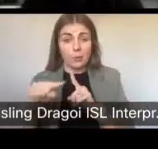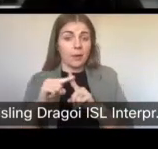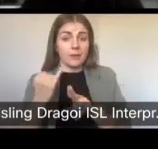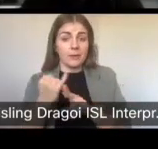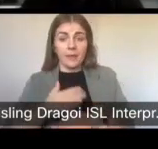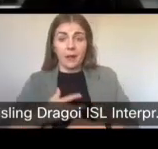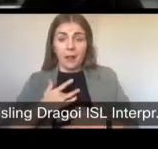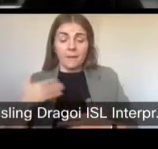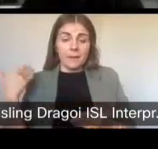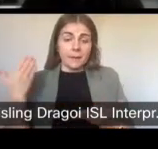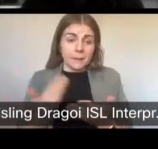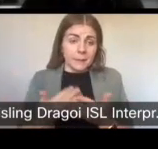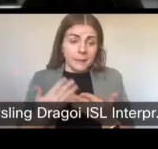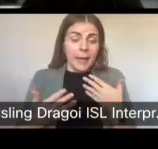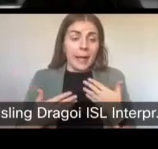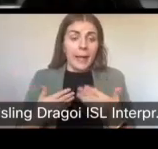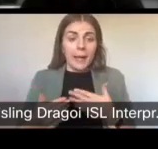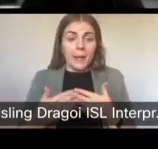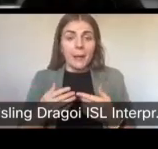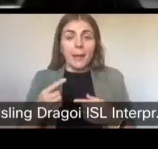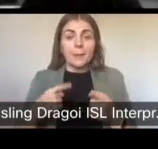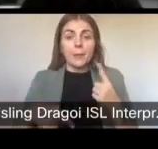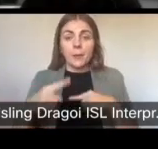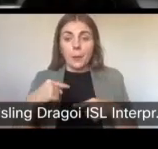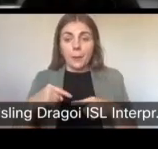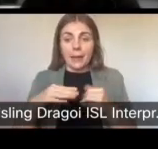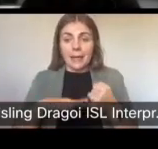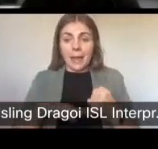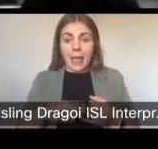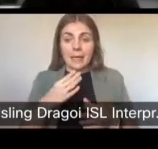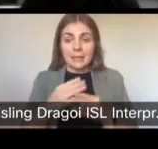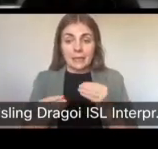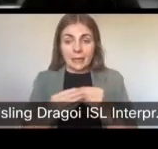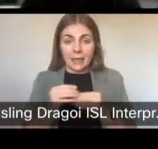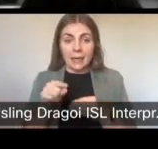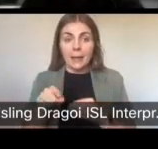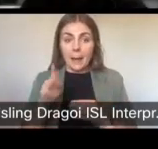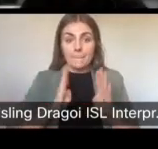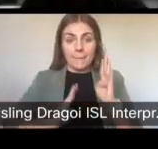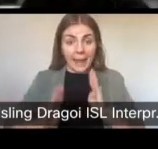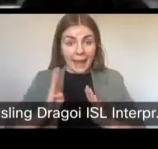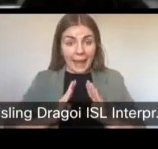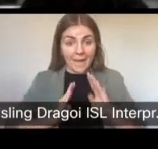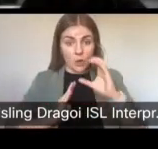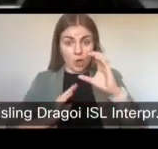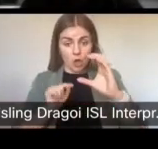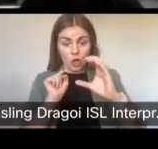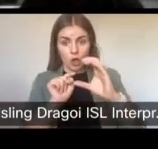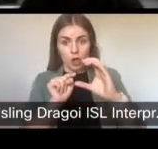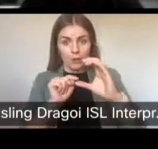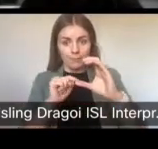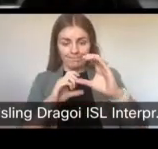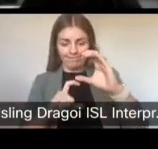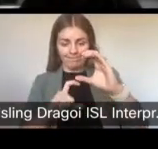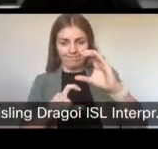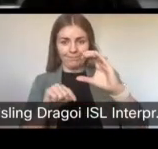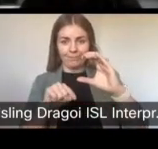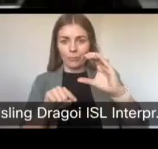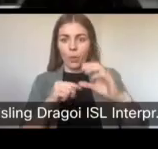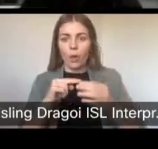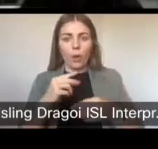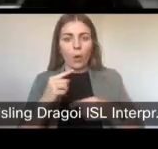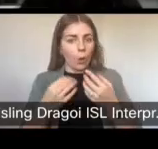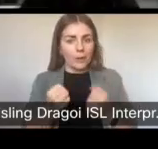Anyway, so go back to the last thing. Behavior always has meaning, and understanding behavior is